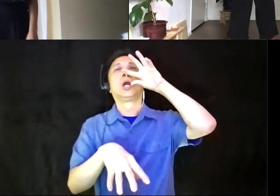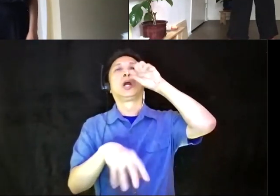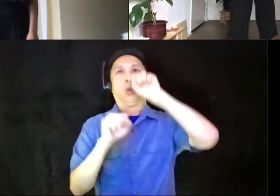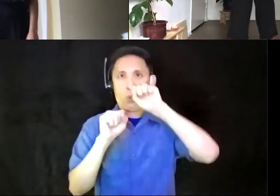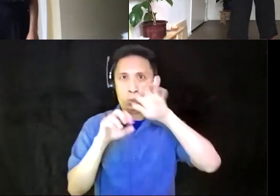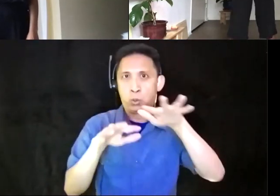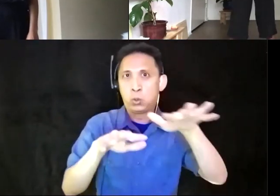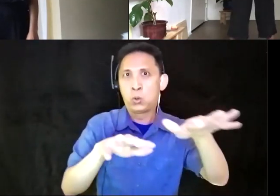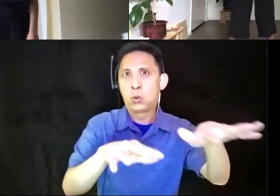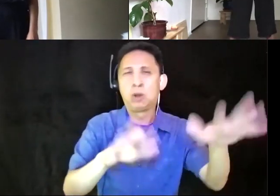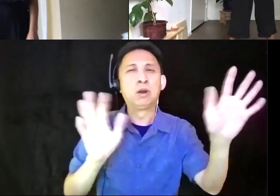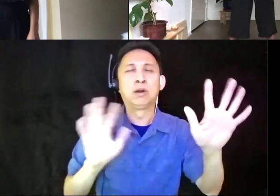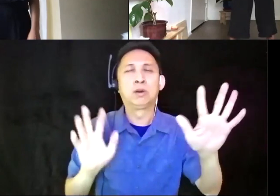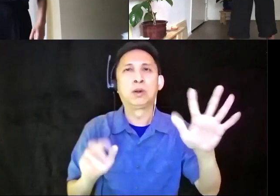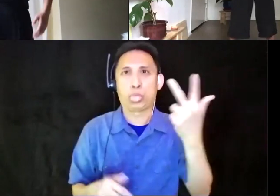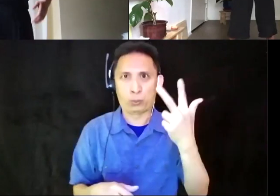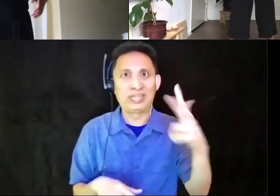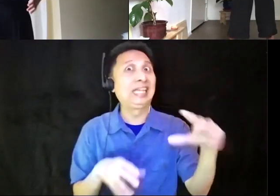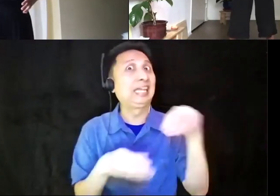breaths in